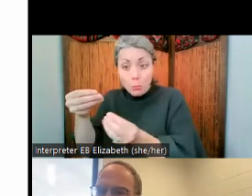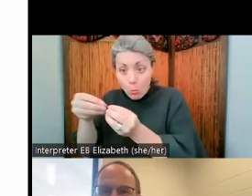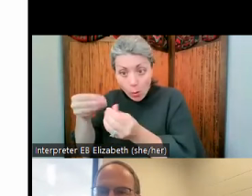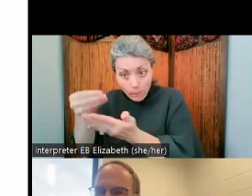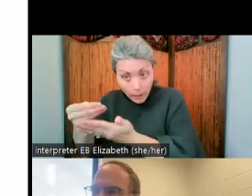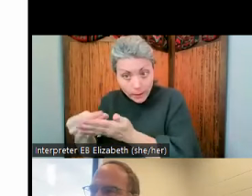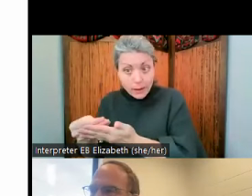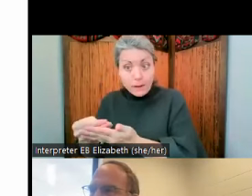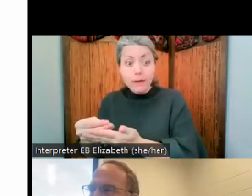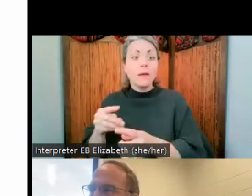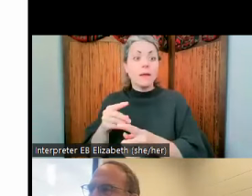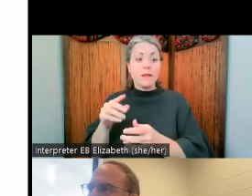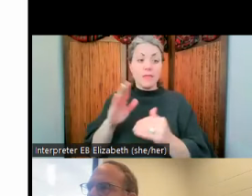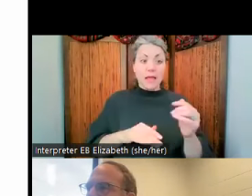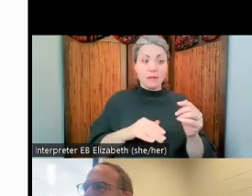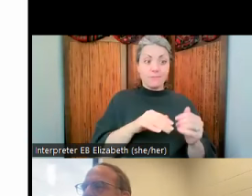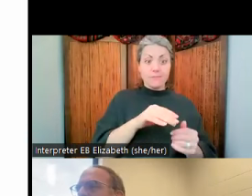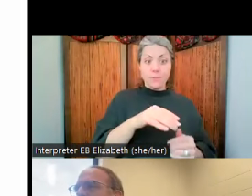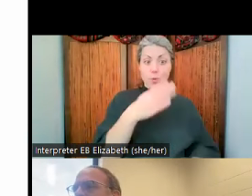and developmental diagnoses.